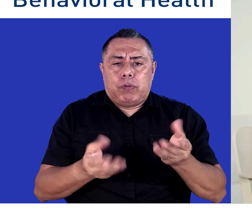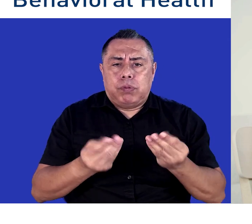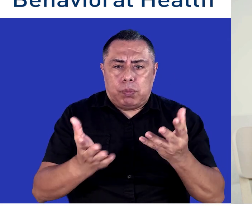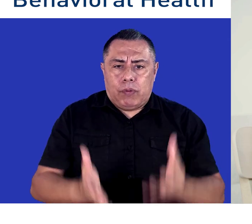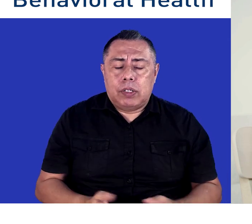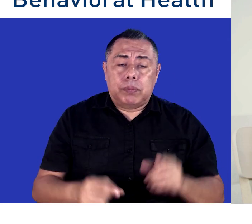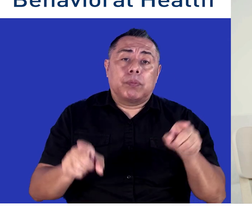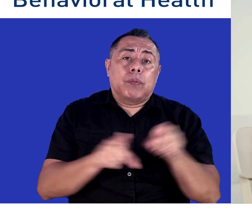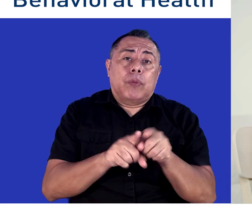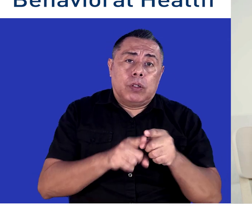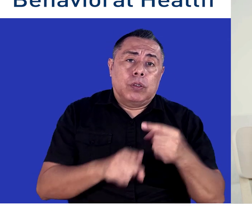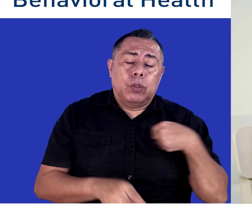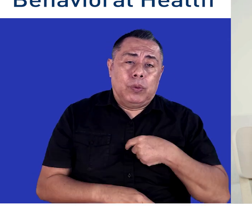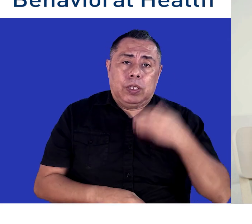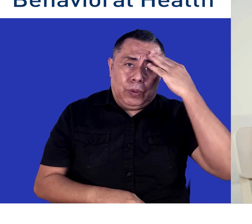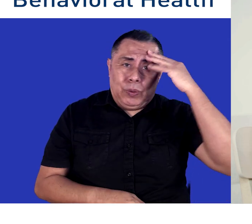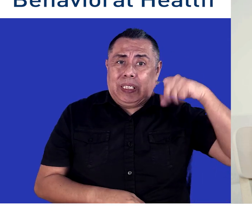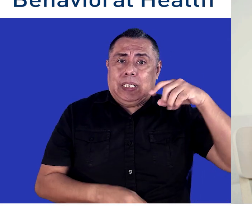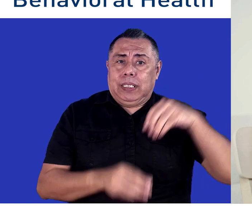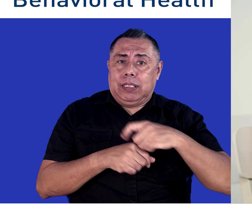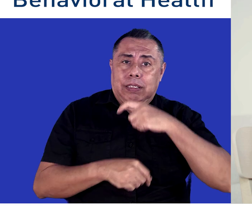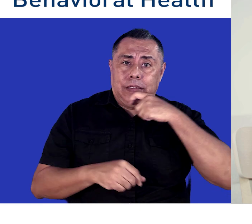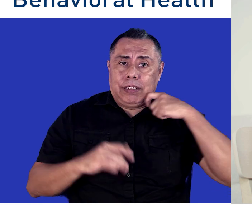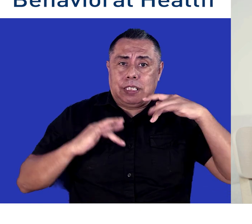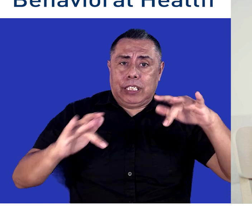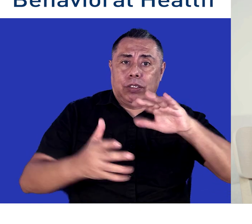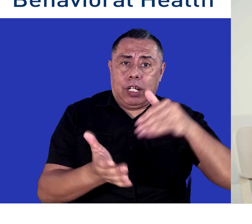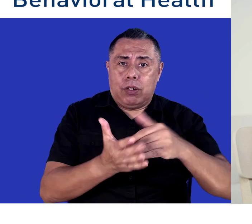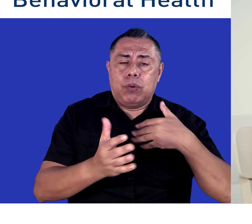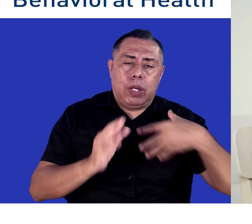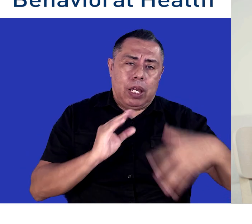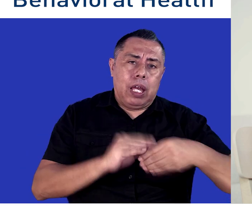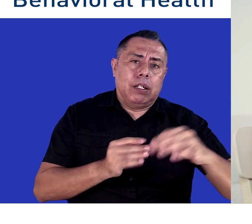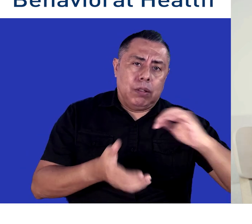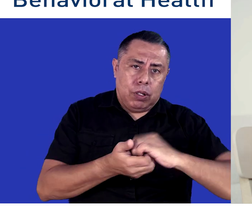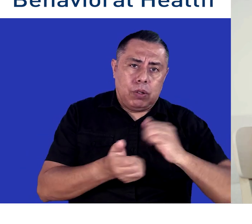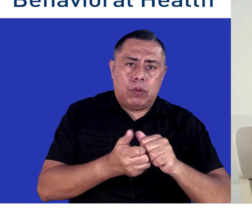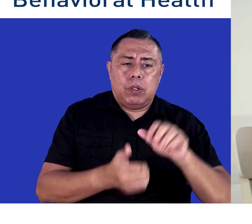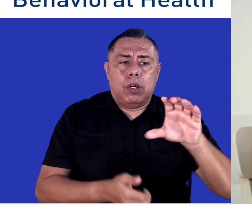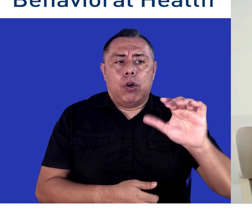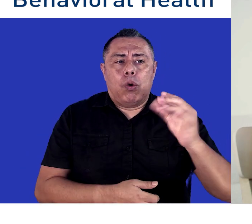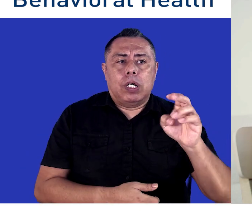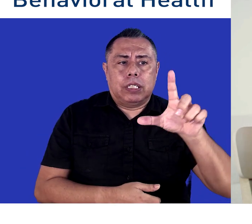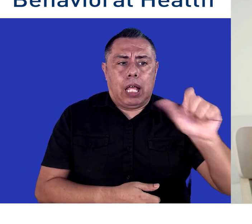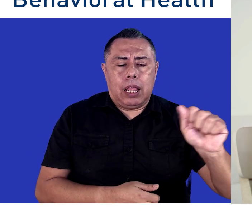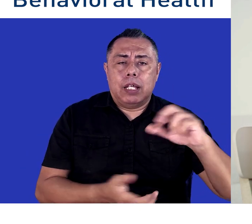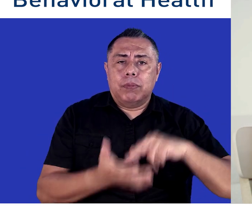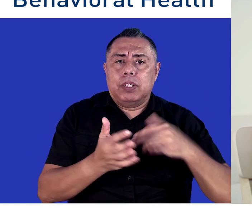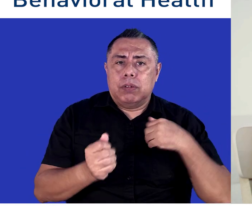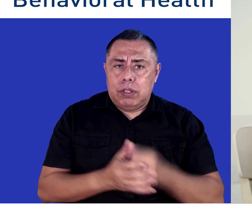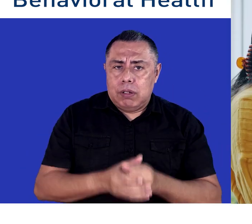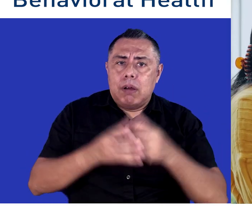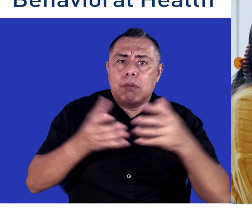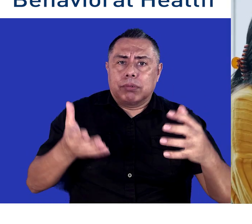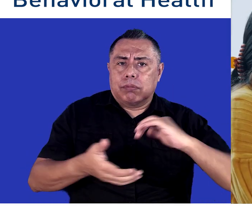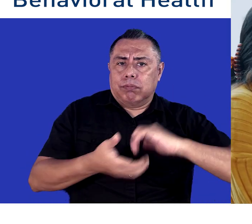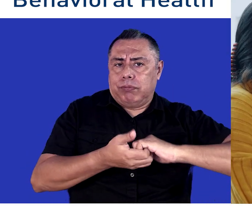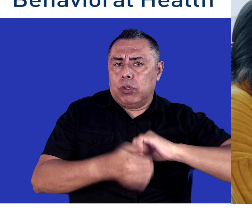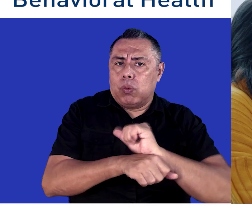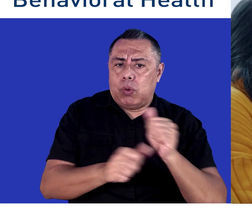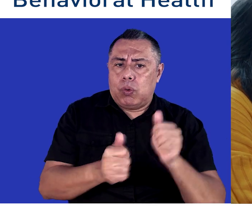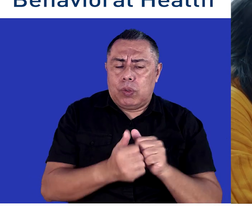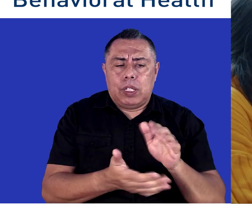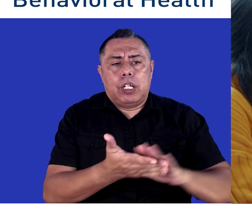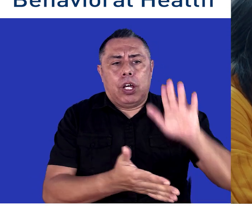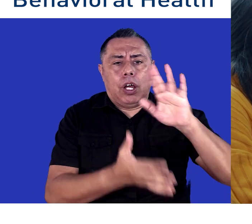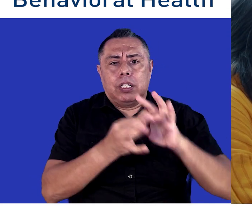resources in our desert region, WET added a partnership with One Future Coachella, opening the door for WET to expand the department's